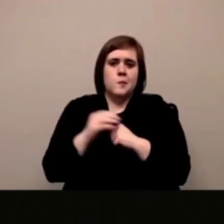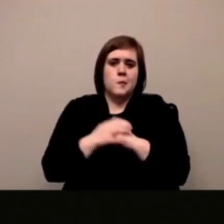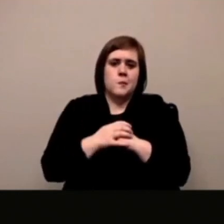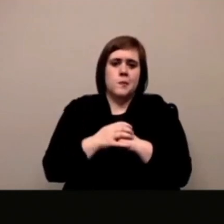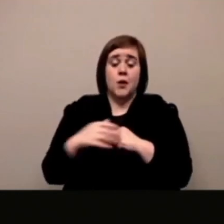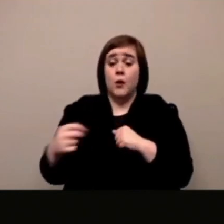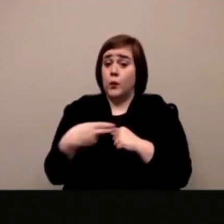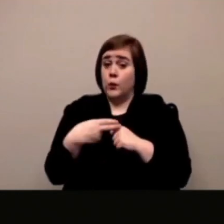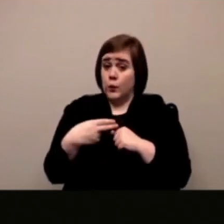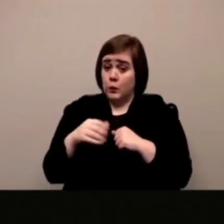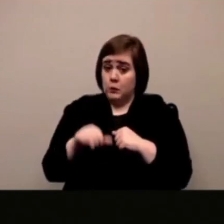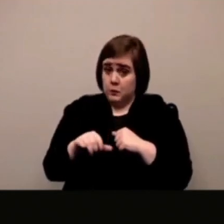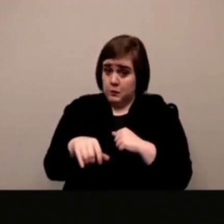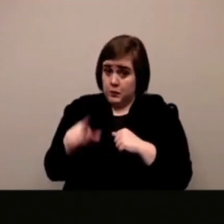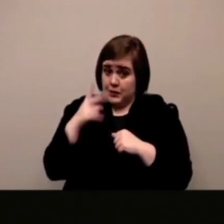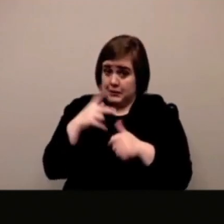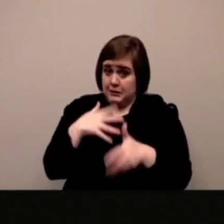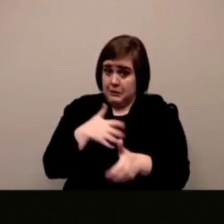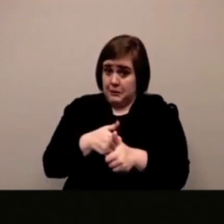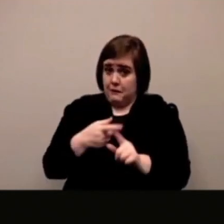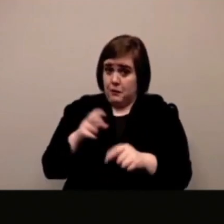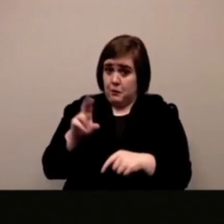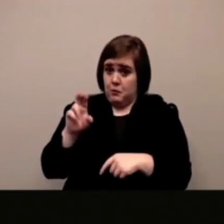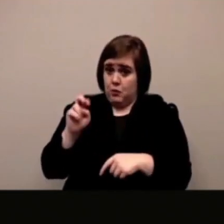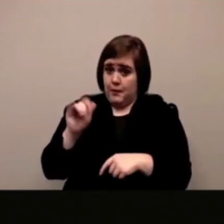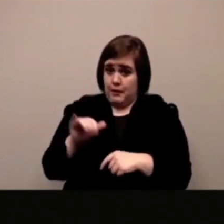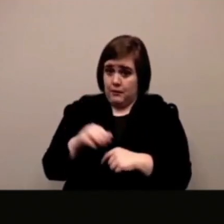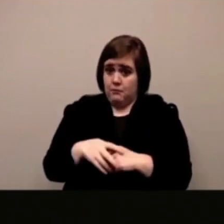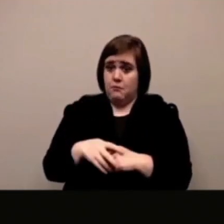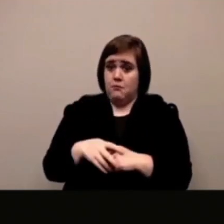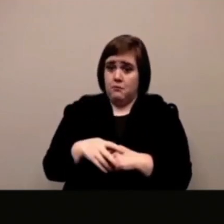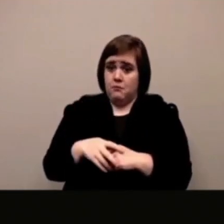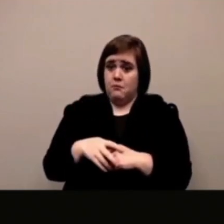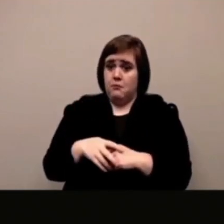Oh, maybe we have an update from Robbie on a